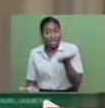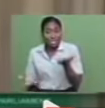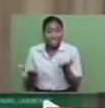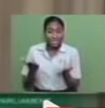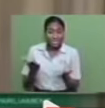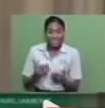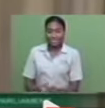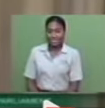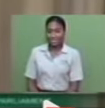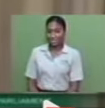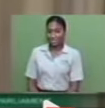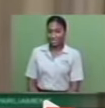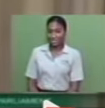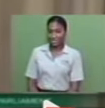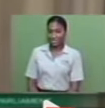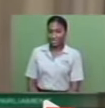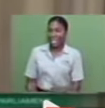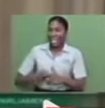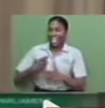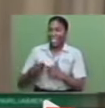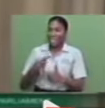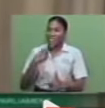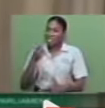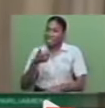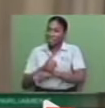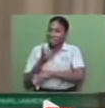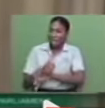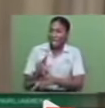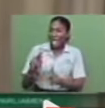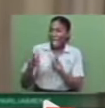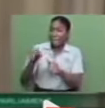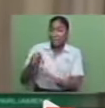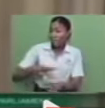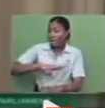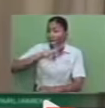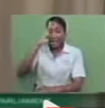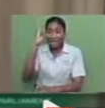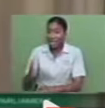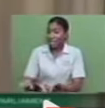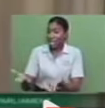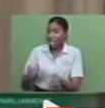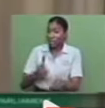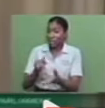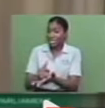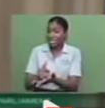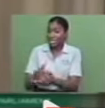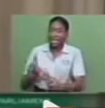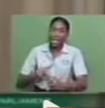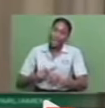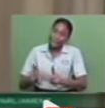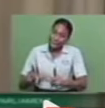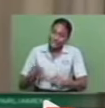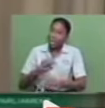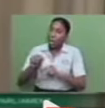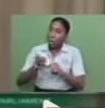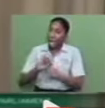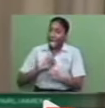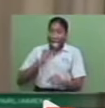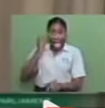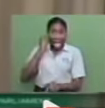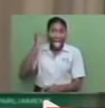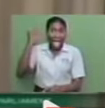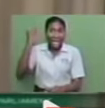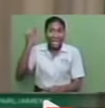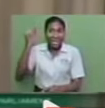well, I didn't do it. No, we put it in place coming to the end of our term, and the legislation had to be brought to